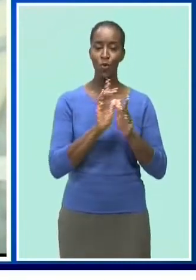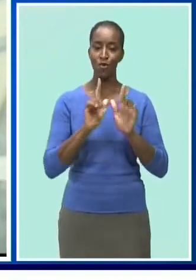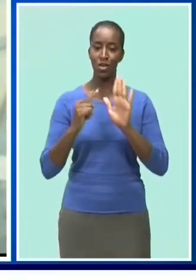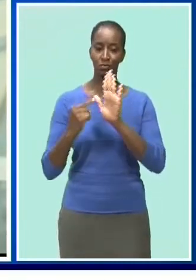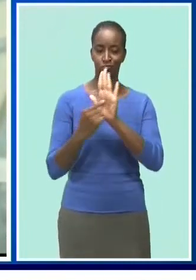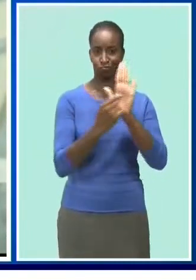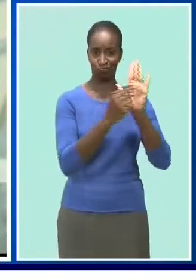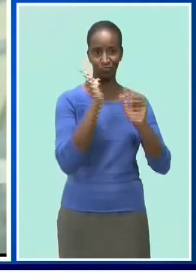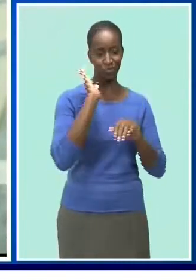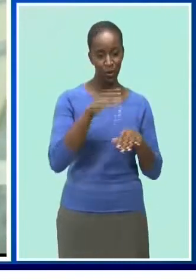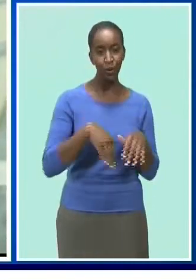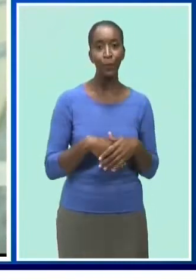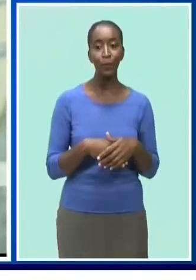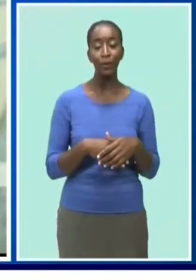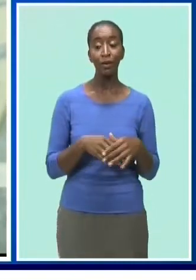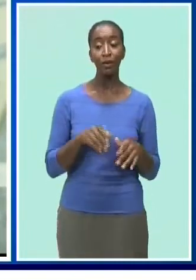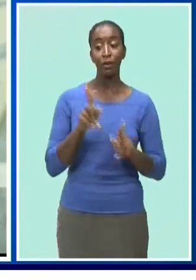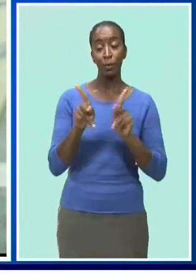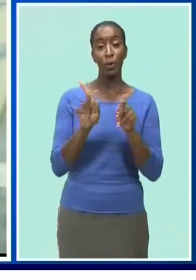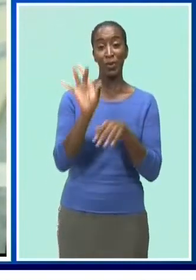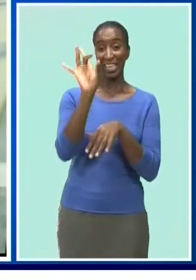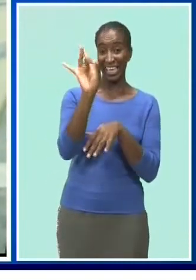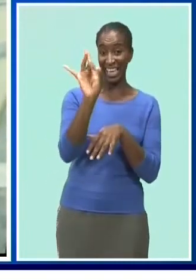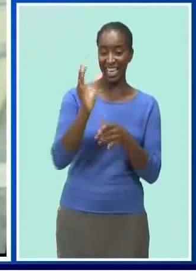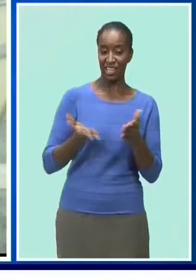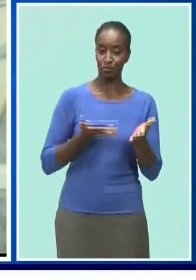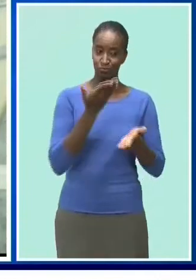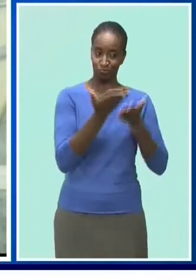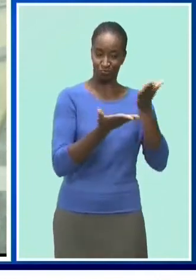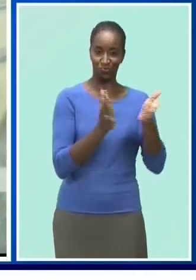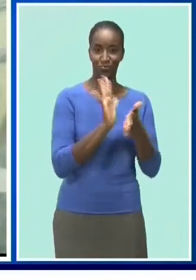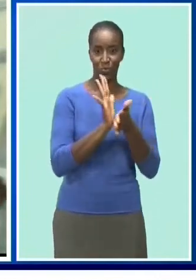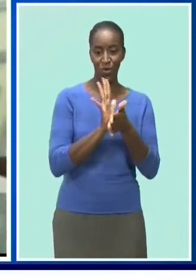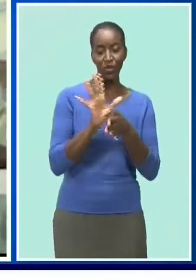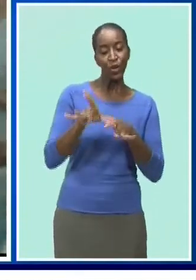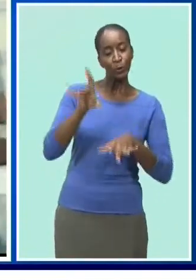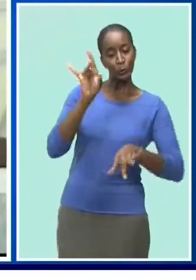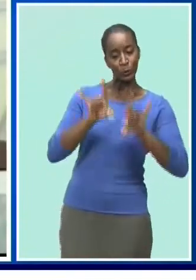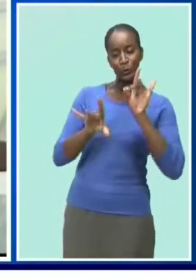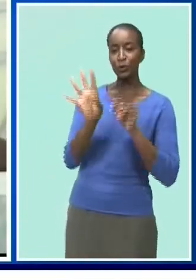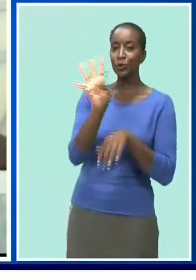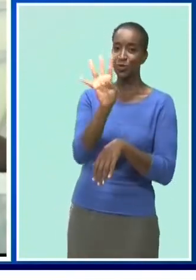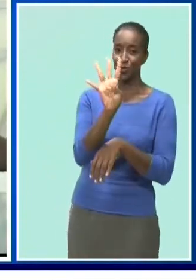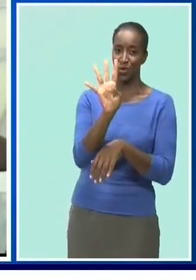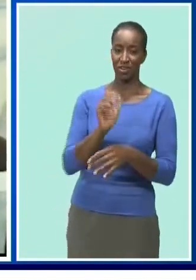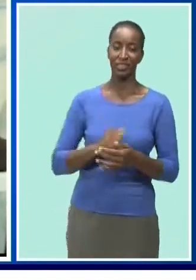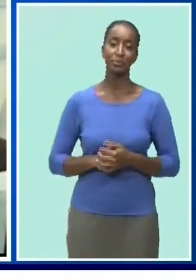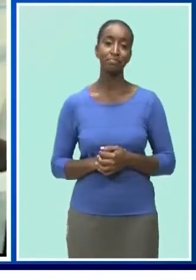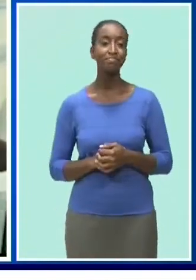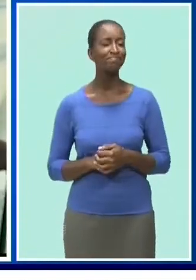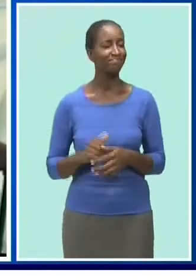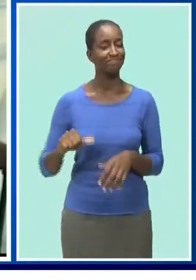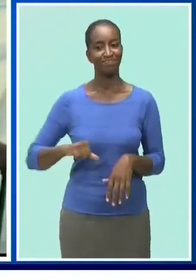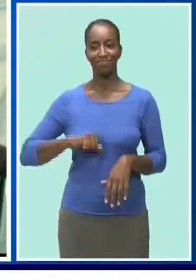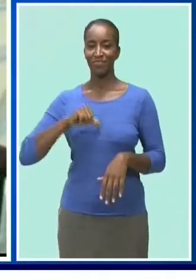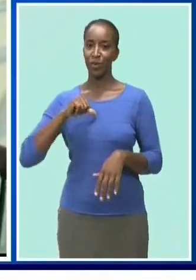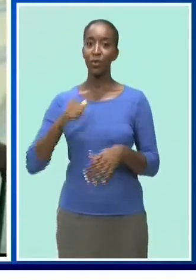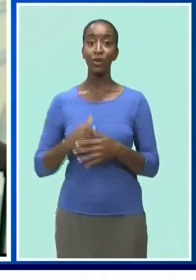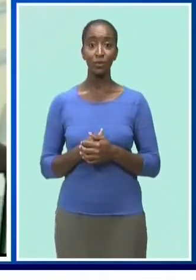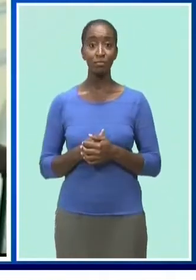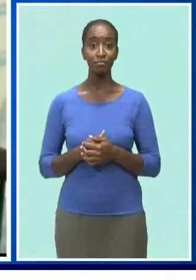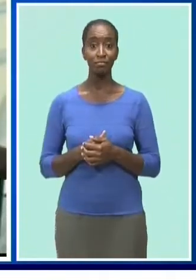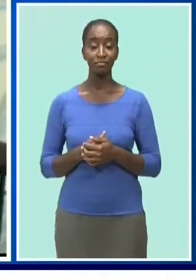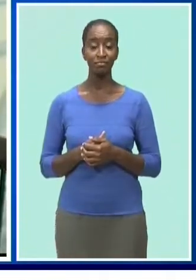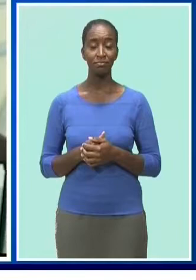the 8 submitted, the organizers have selected 4. It's a very, very high ratio selection, so we're very proud of that and what it represents